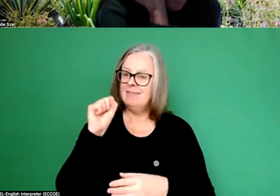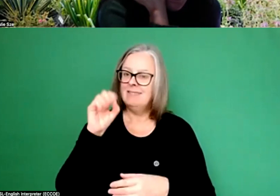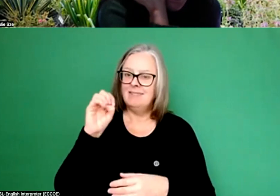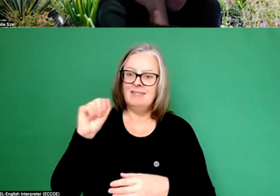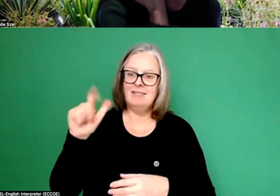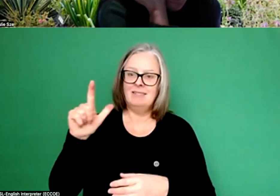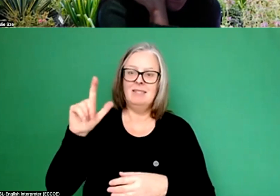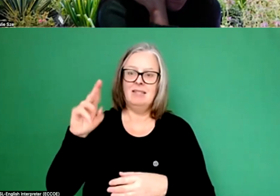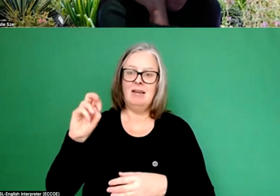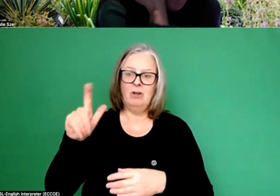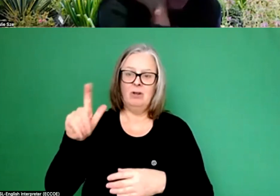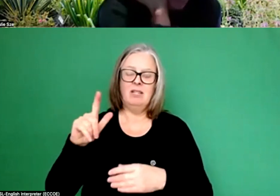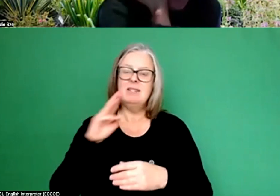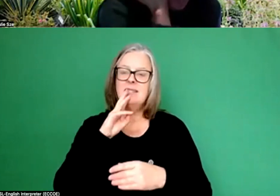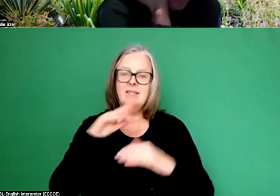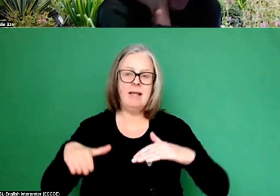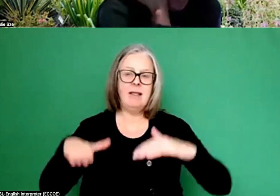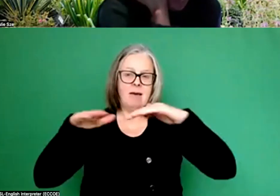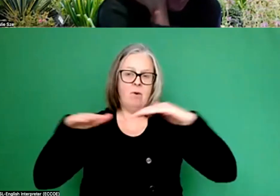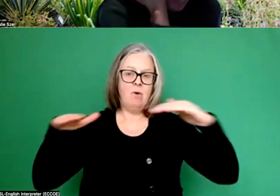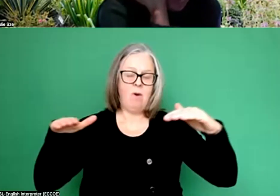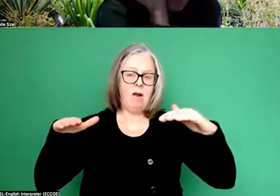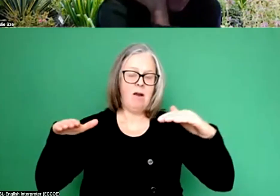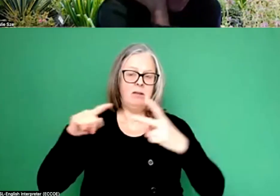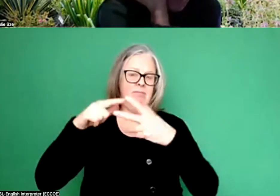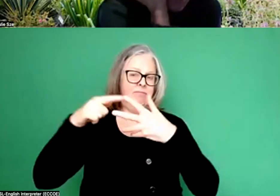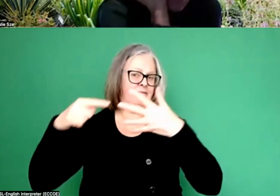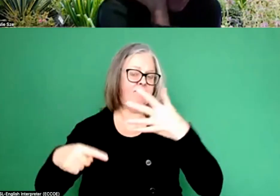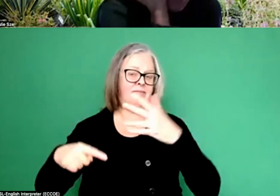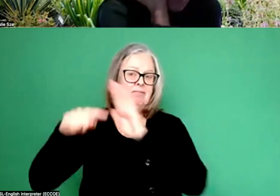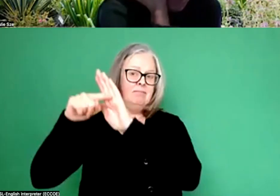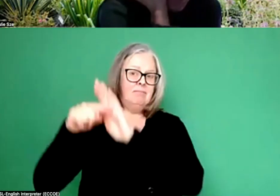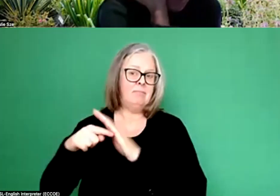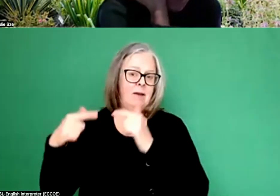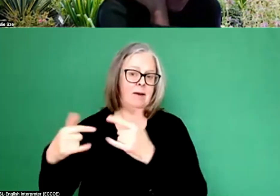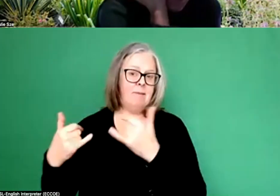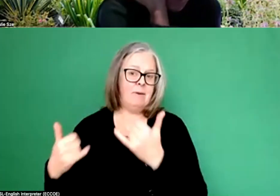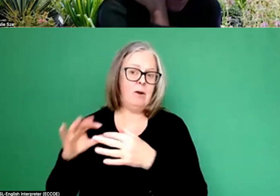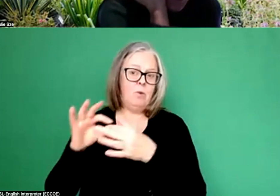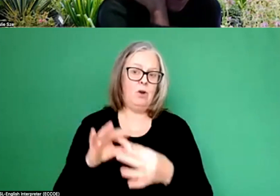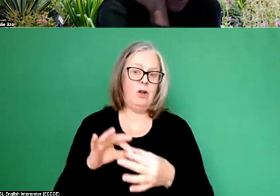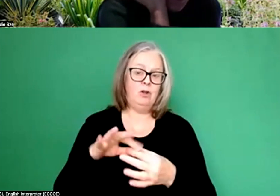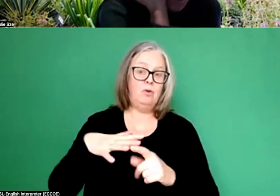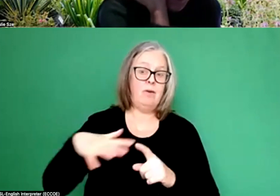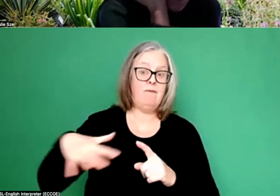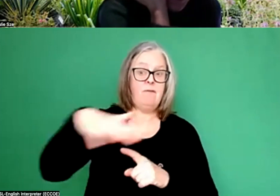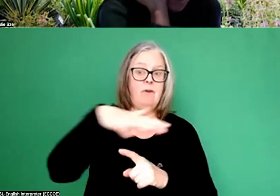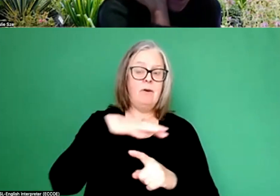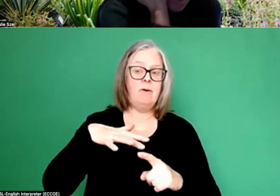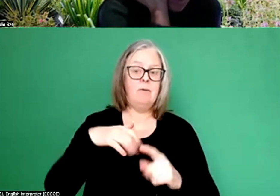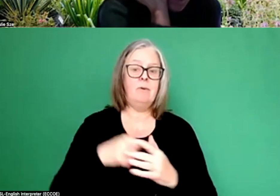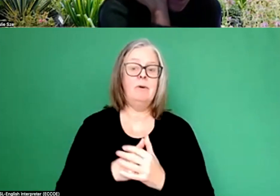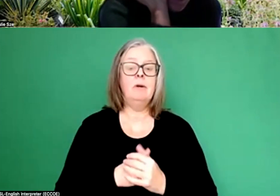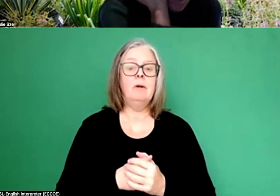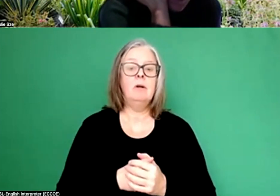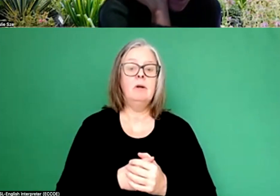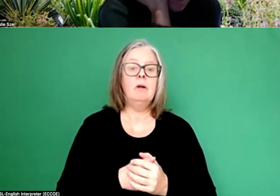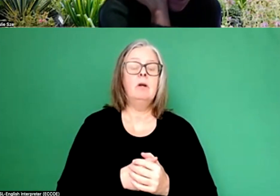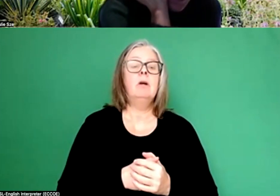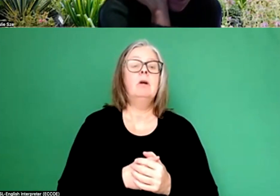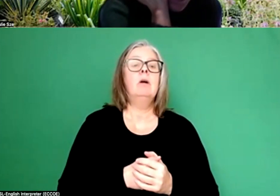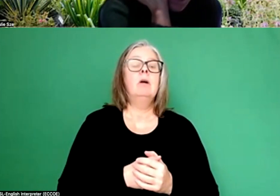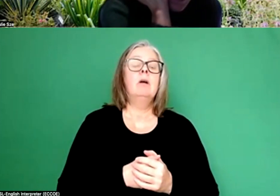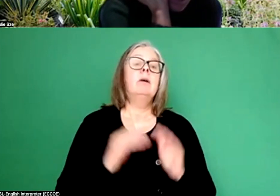scarcity deprivation all those kinds of things. And this kind of emerging literature within